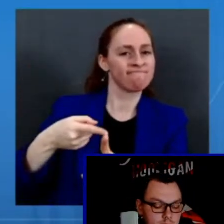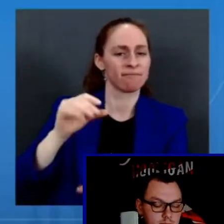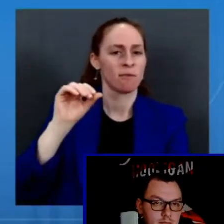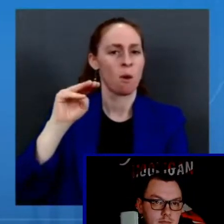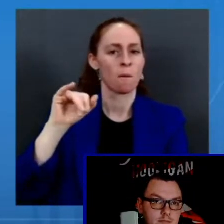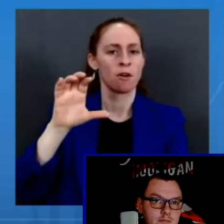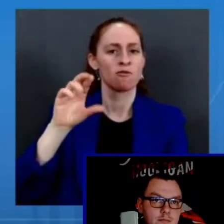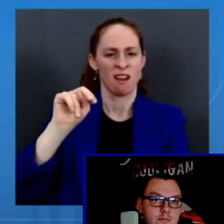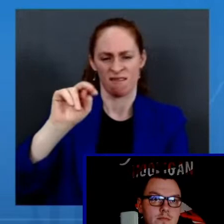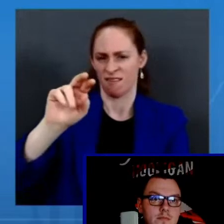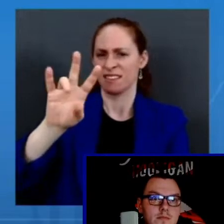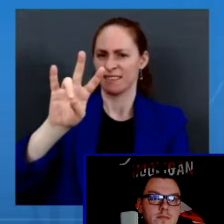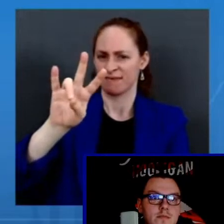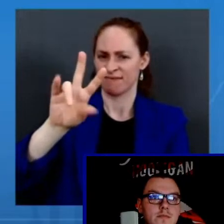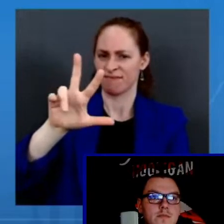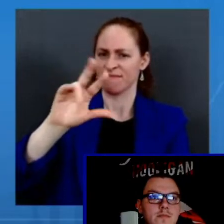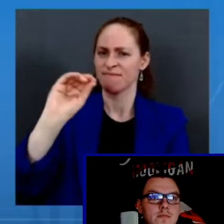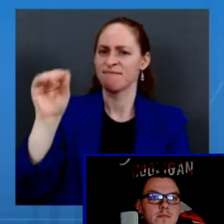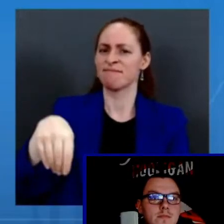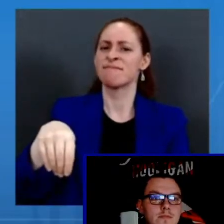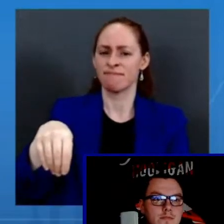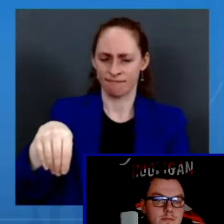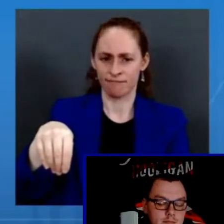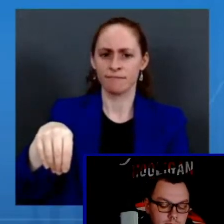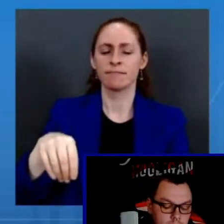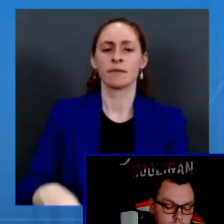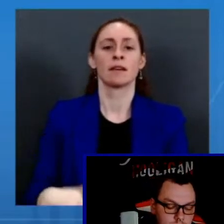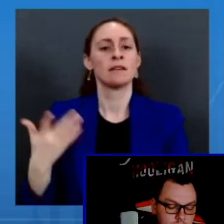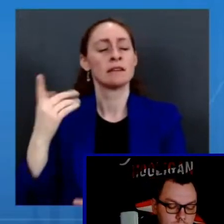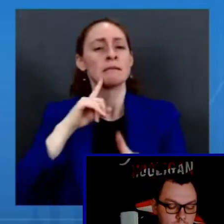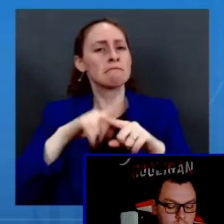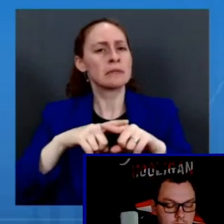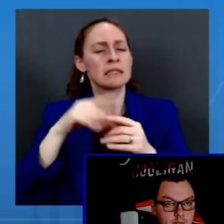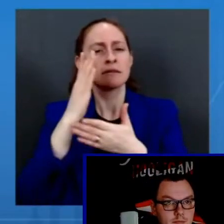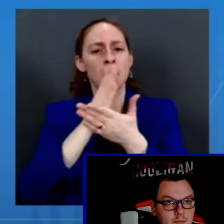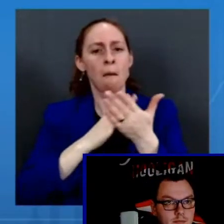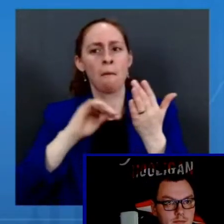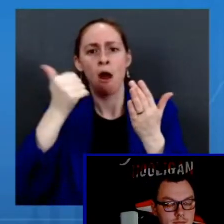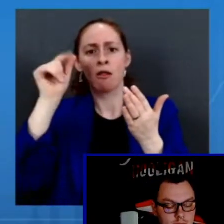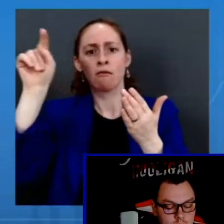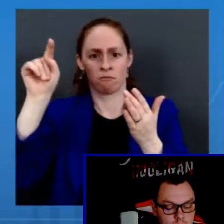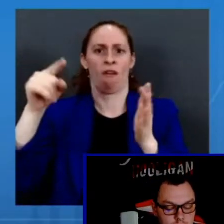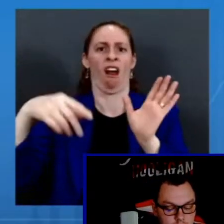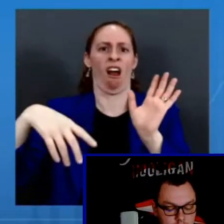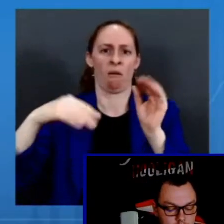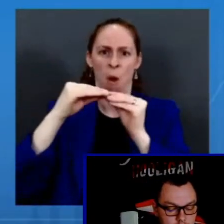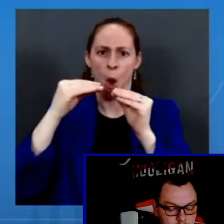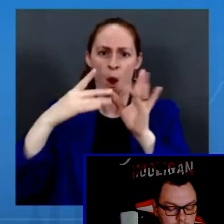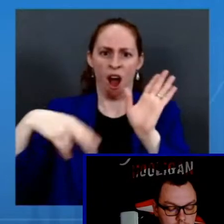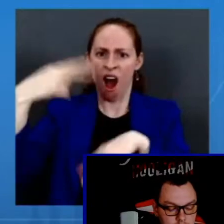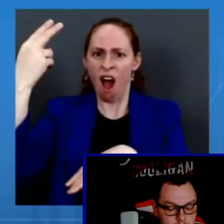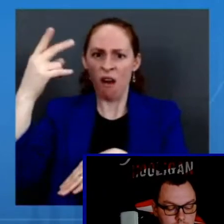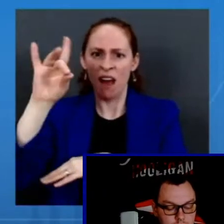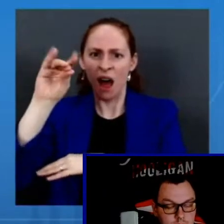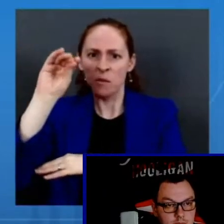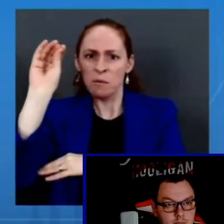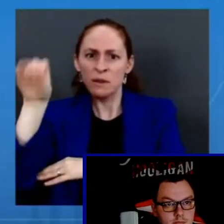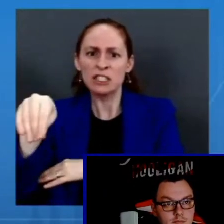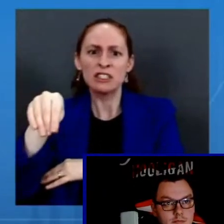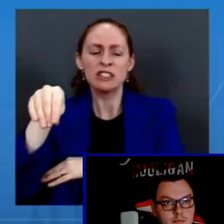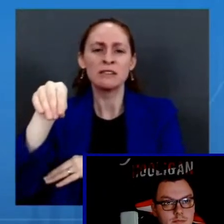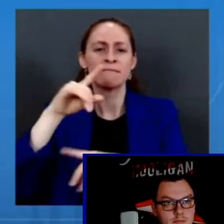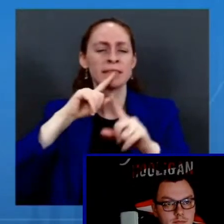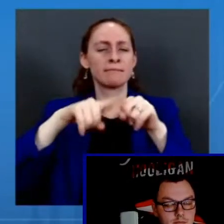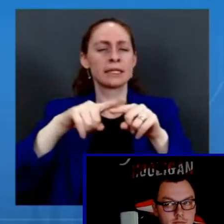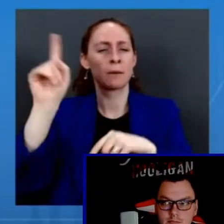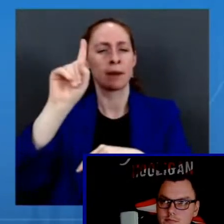to 90%. So there is no doubt that we are dealing with a highly transmissible virus for the reason, as